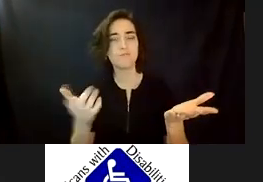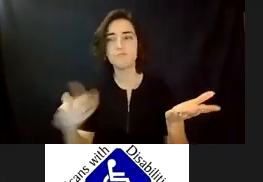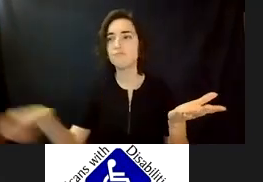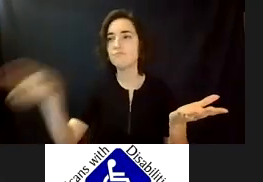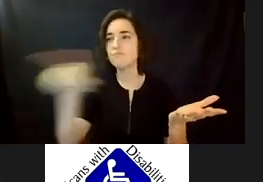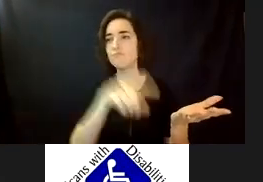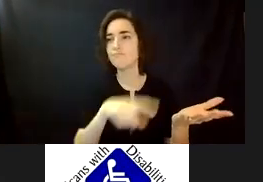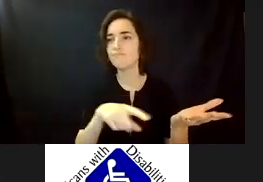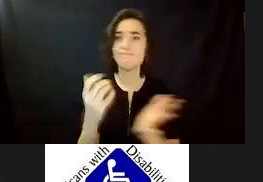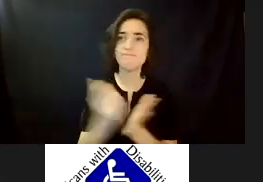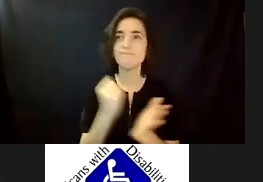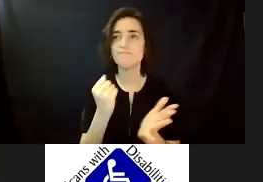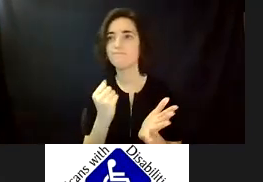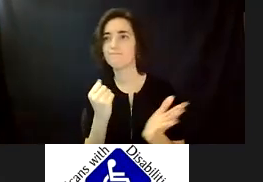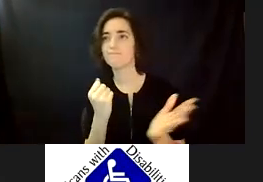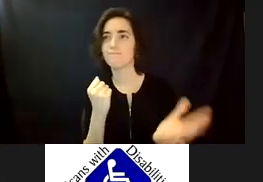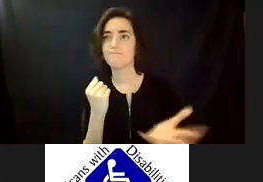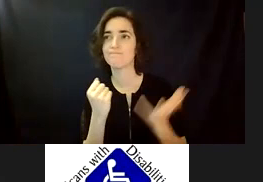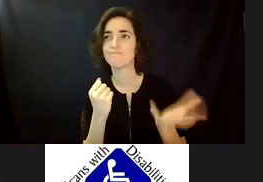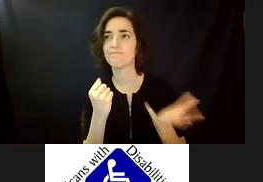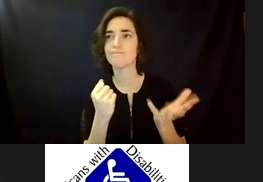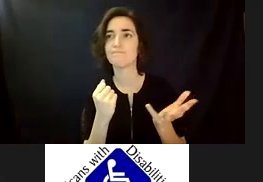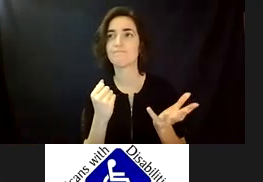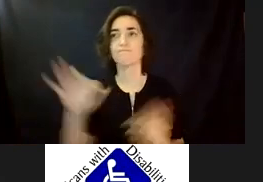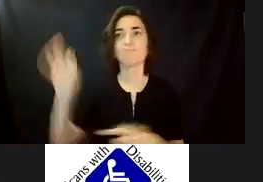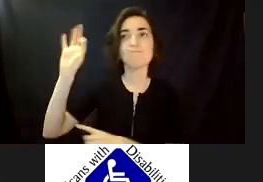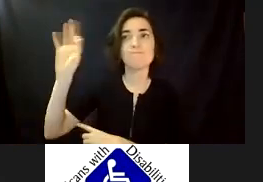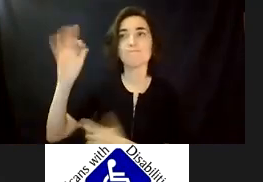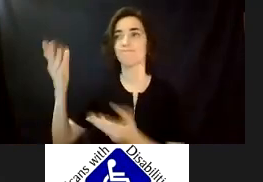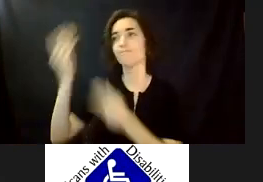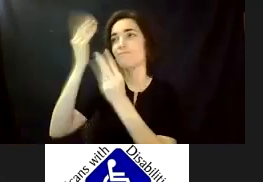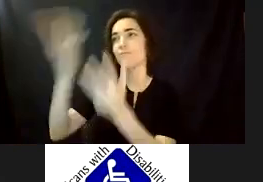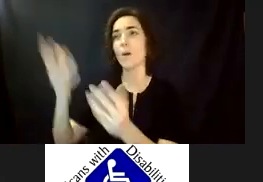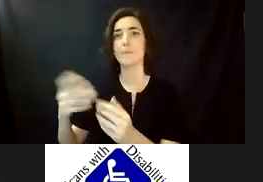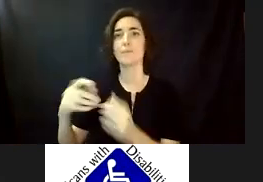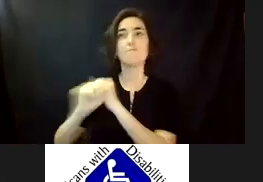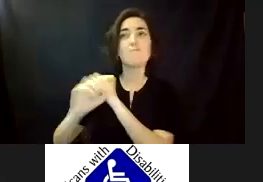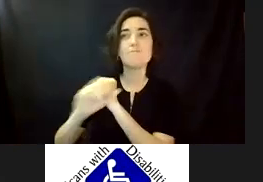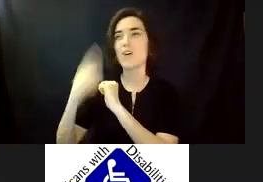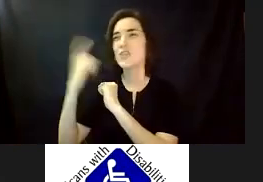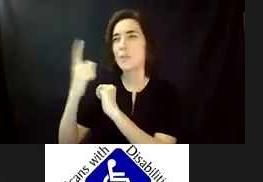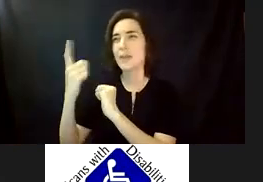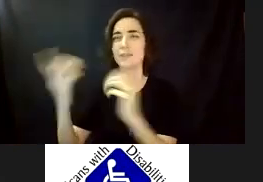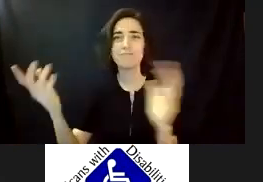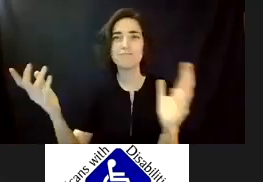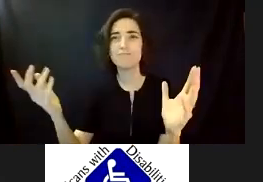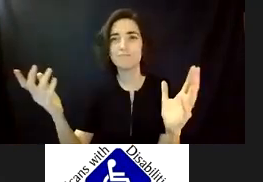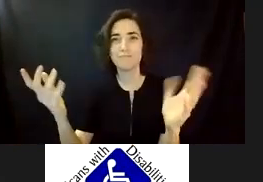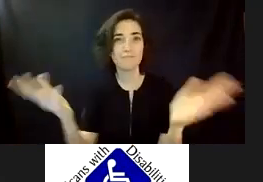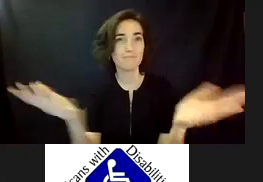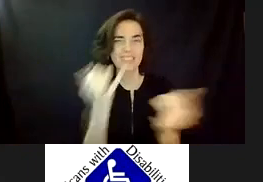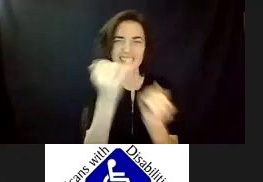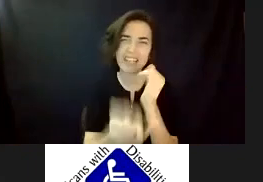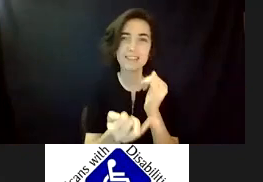if you want to, you know, if there's some pitch or information you'd like to throw out there before we close the